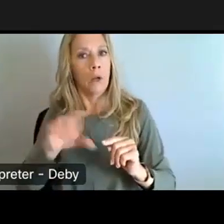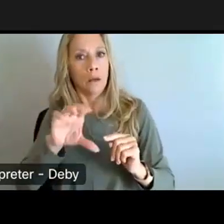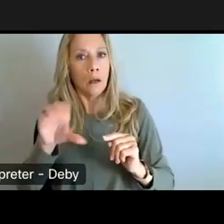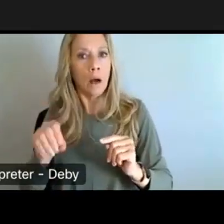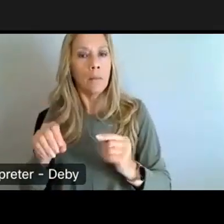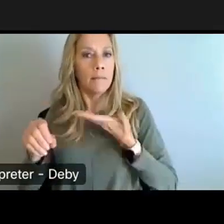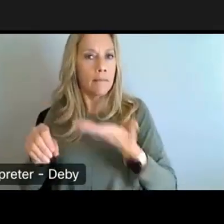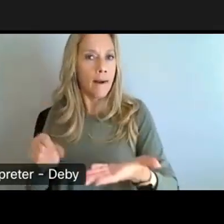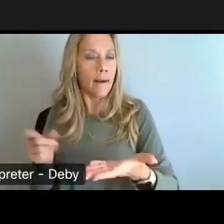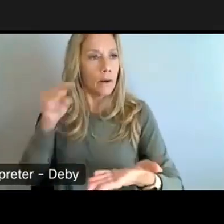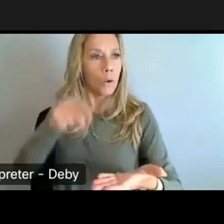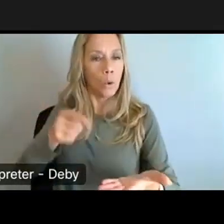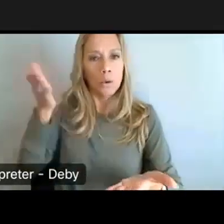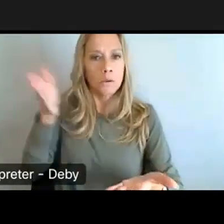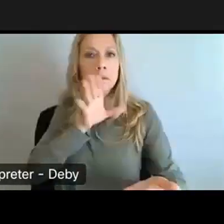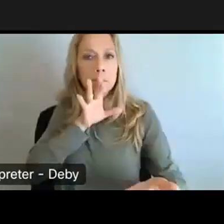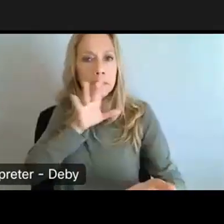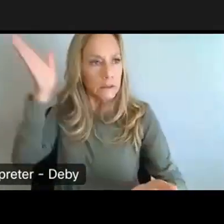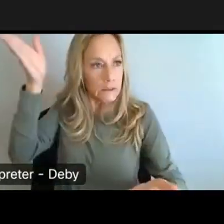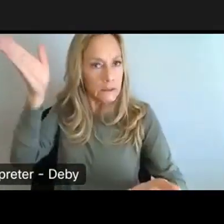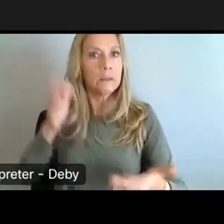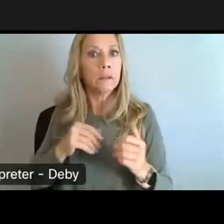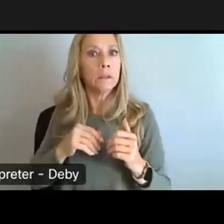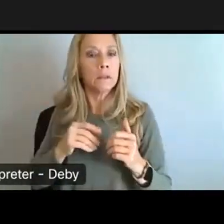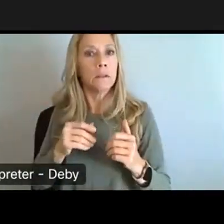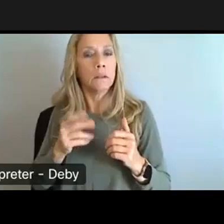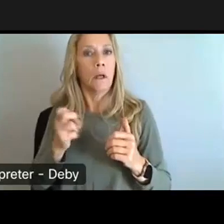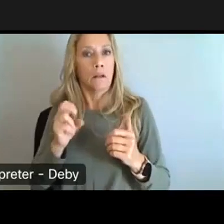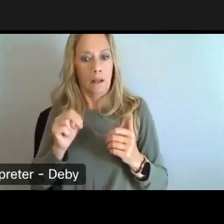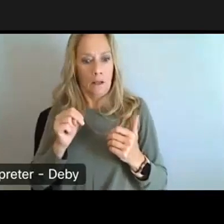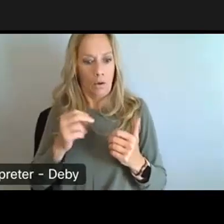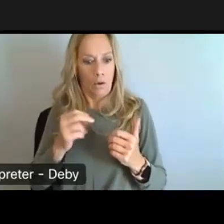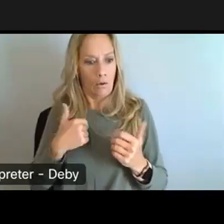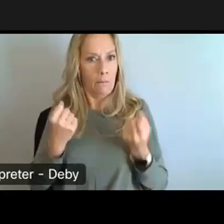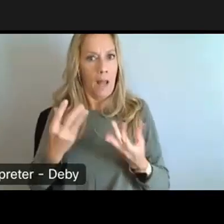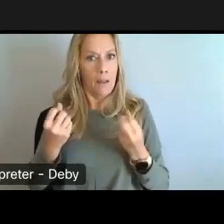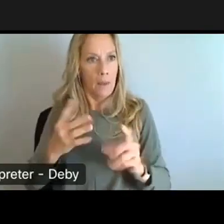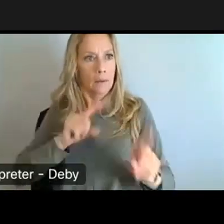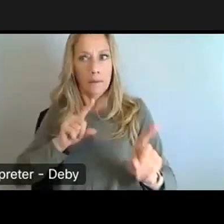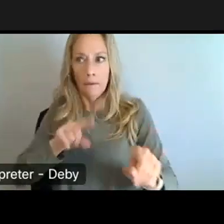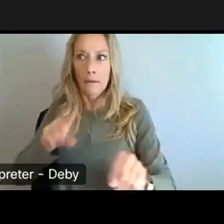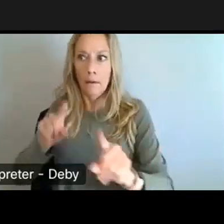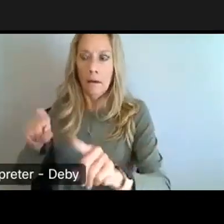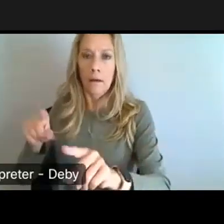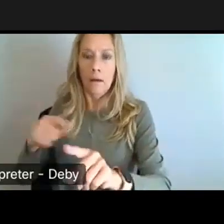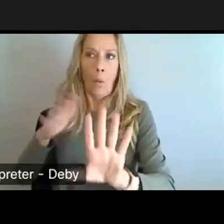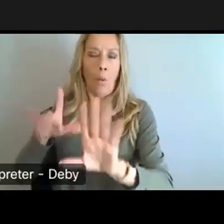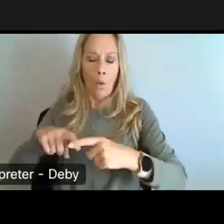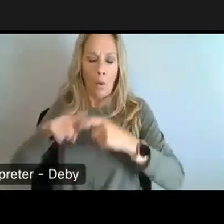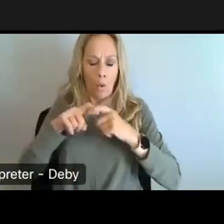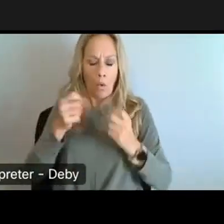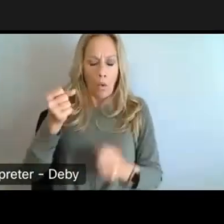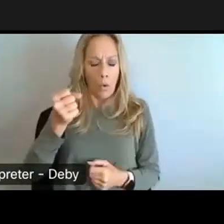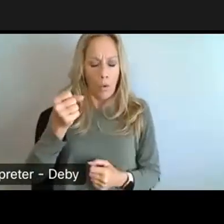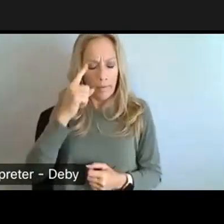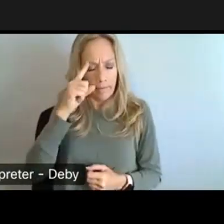to speak, and um, before I knew it, I was doing all these different things, and I had to sit back for a second and